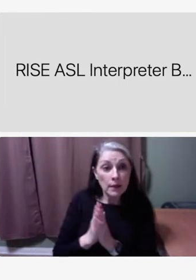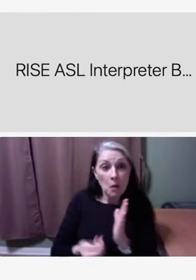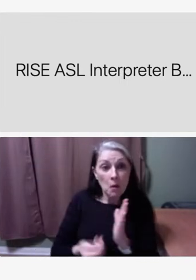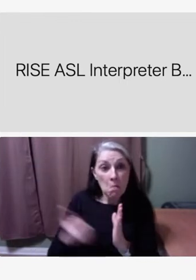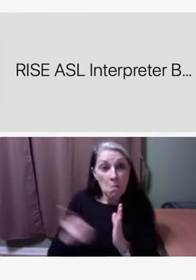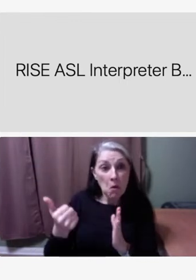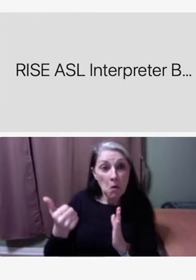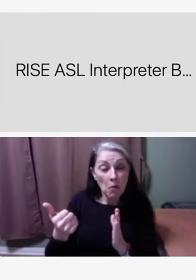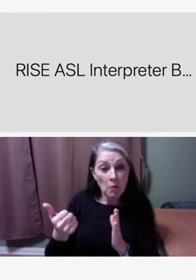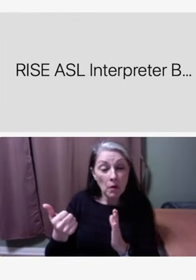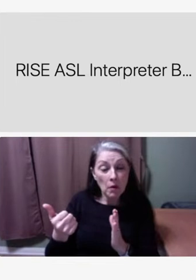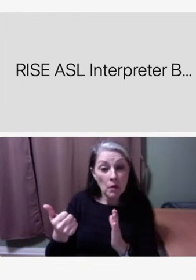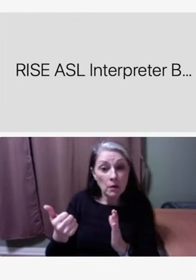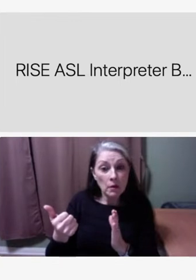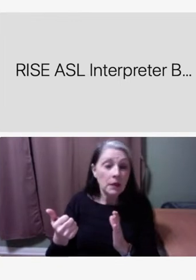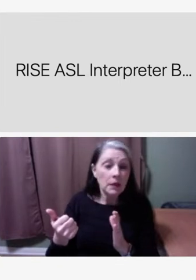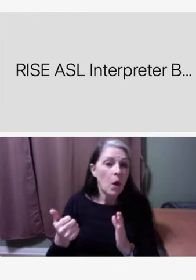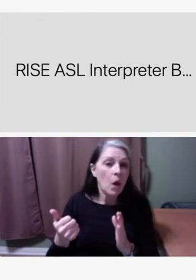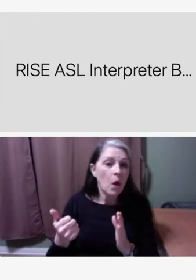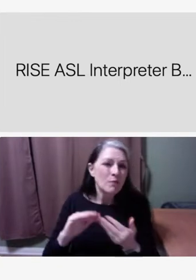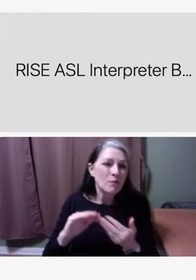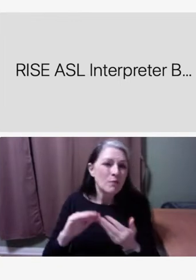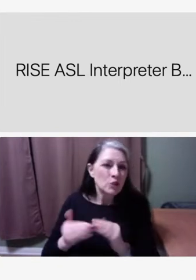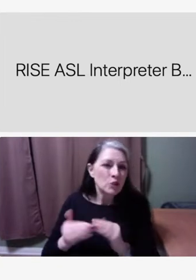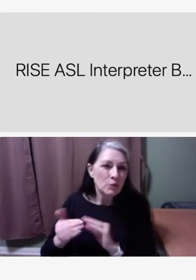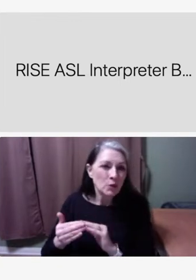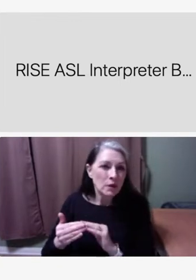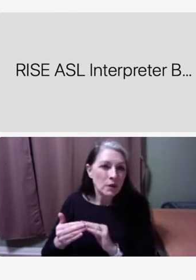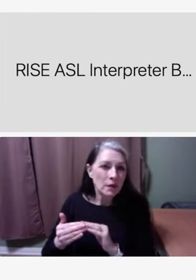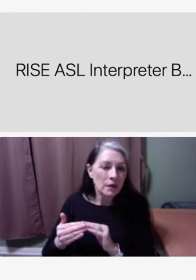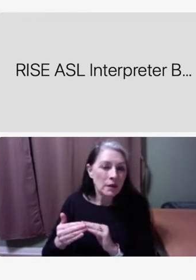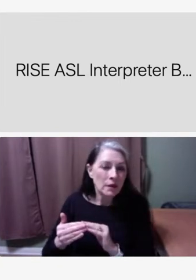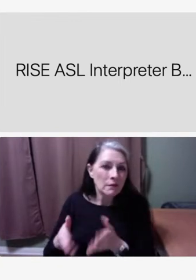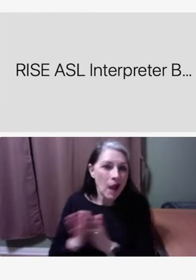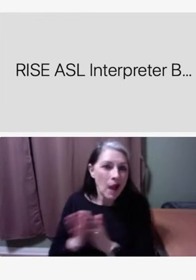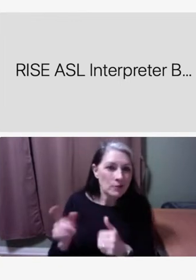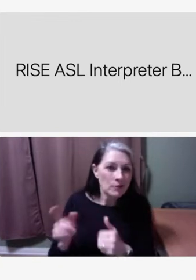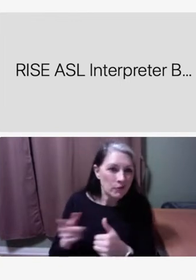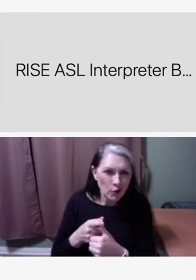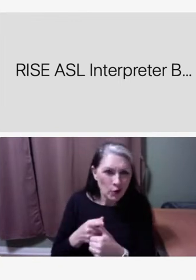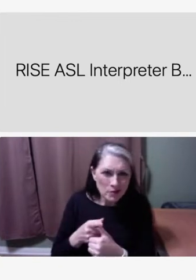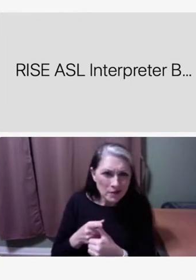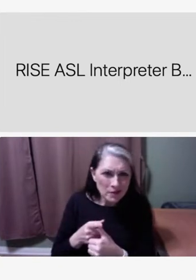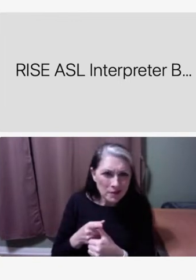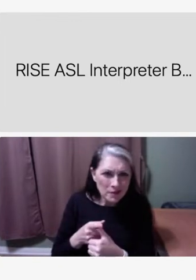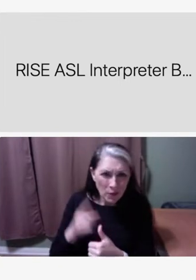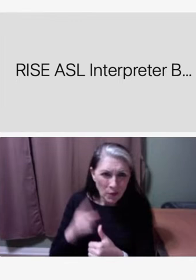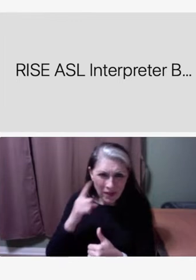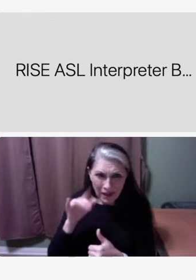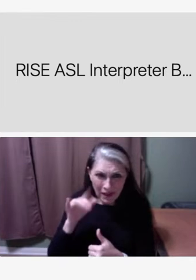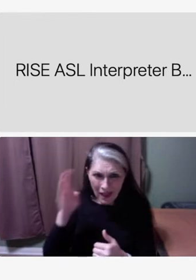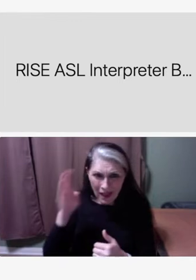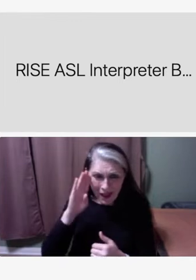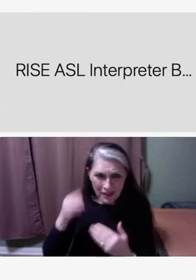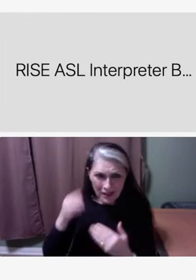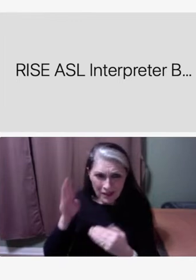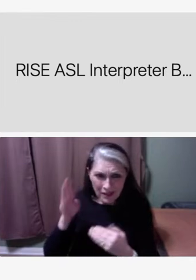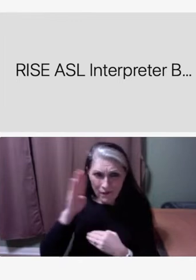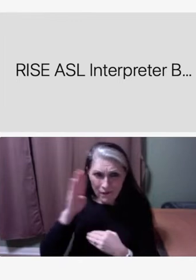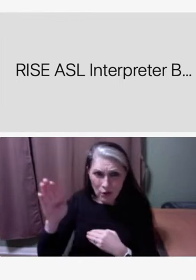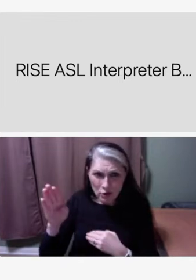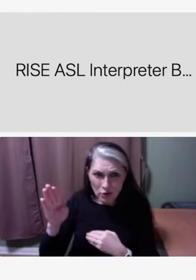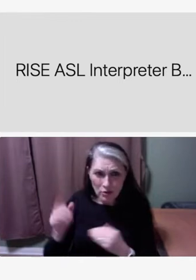community did it, you know, asked first? Will we be thinking that far ahead with our facilities department to make sure